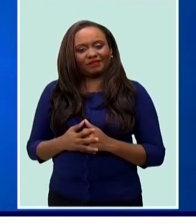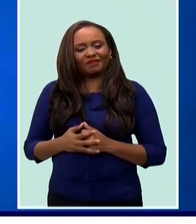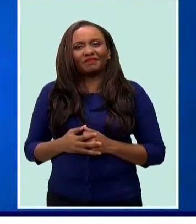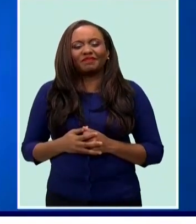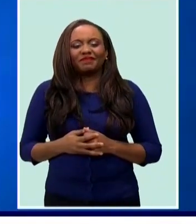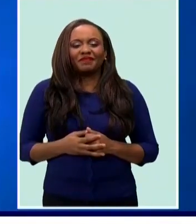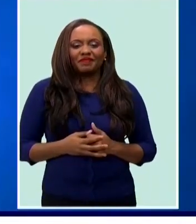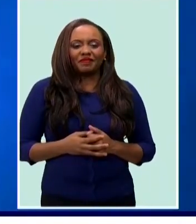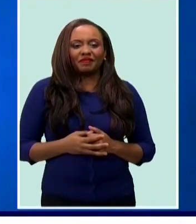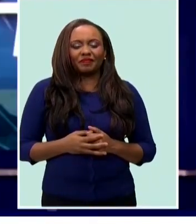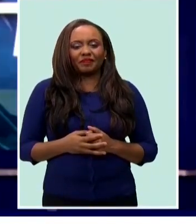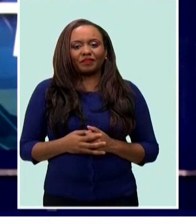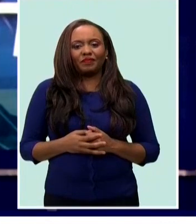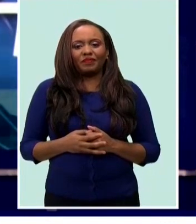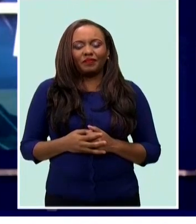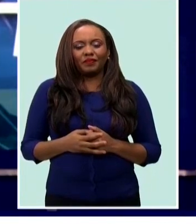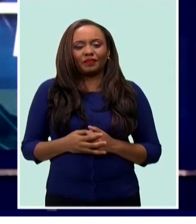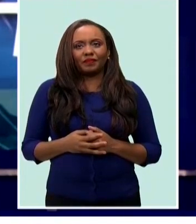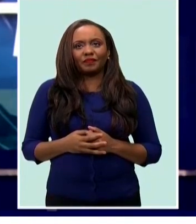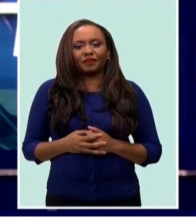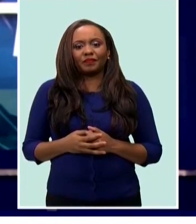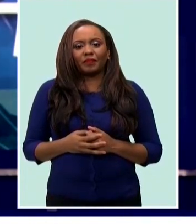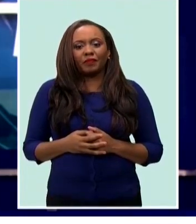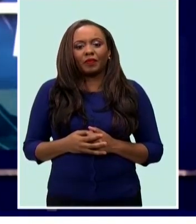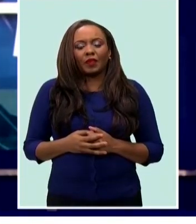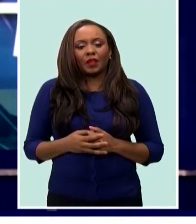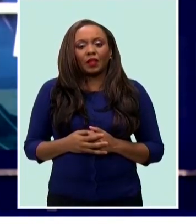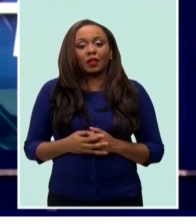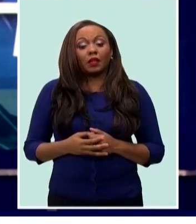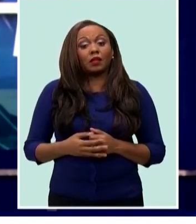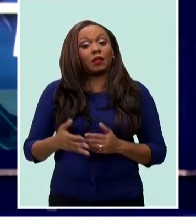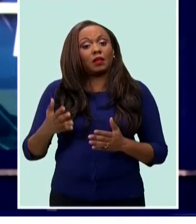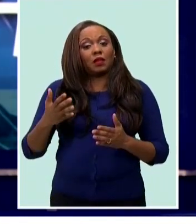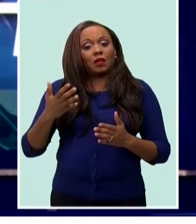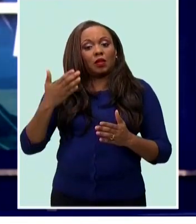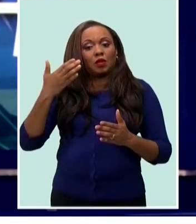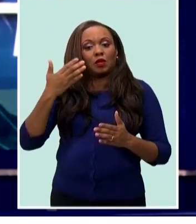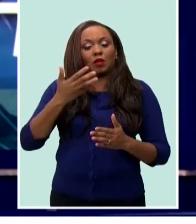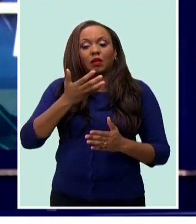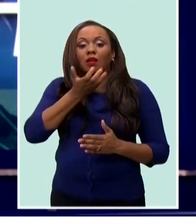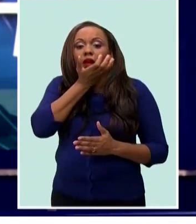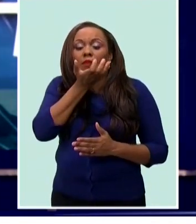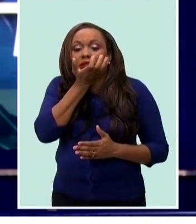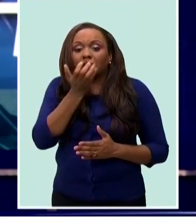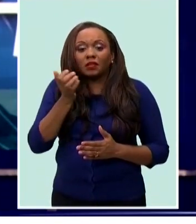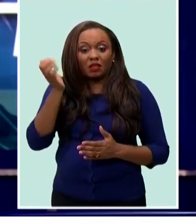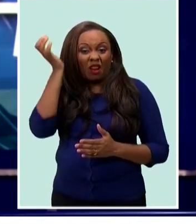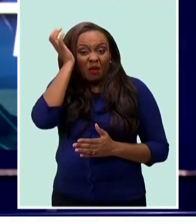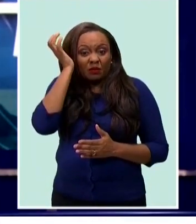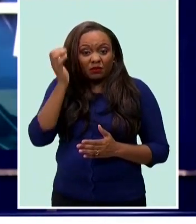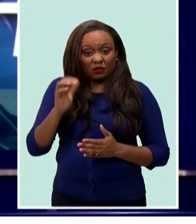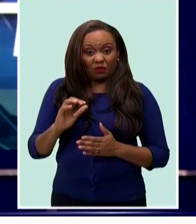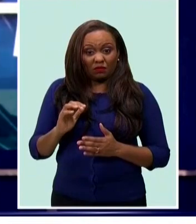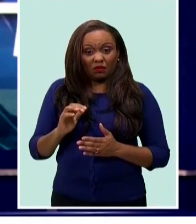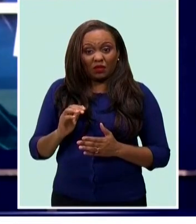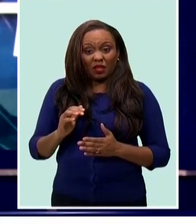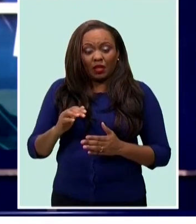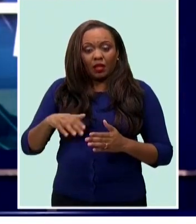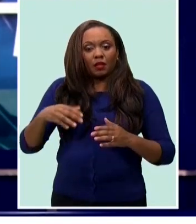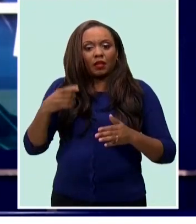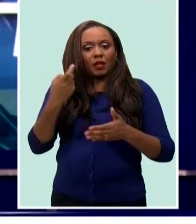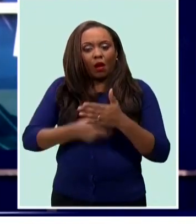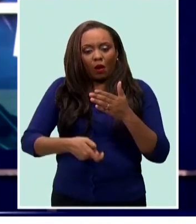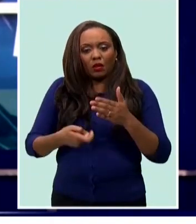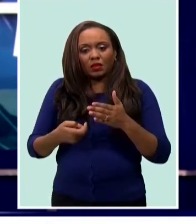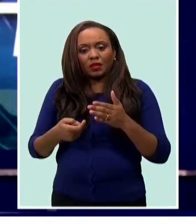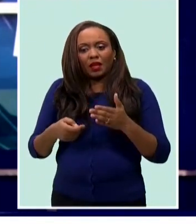Broom, CBC News. Well, even though the tipping fee to take waste into the mangrove landfill has been removed, some people have not